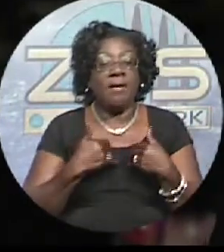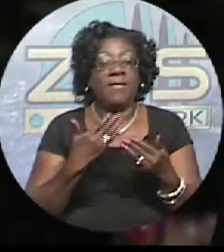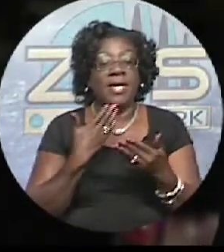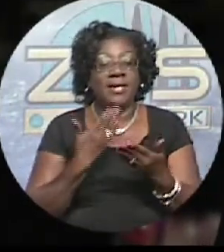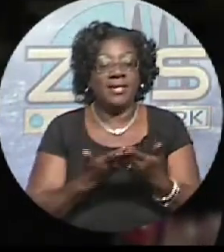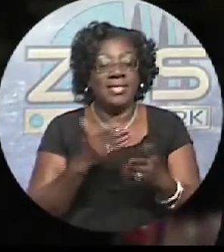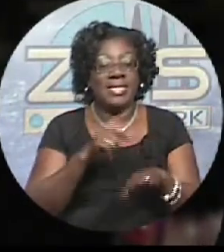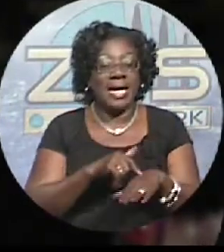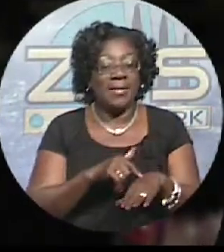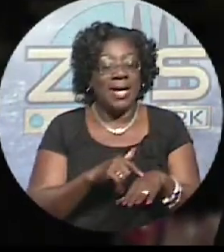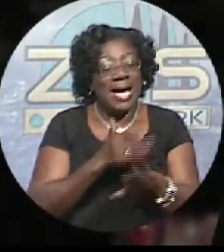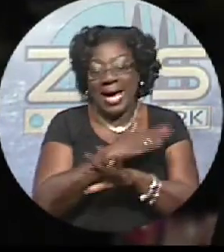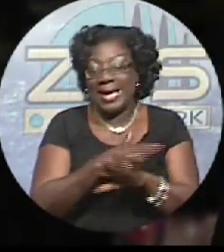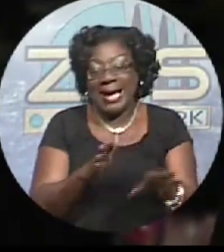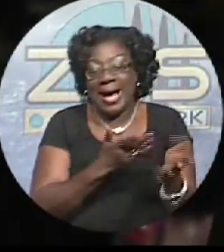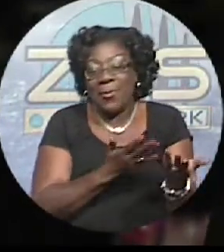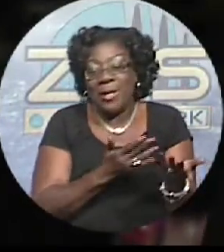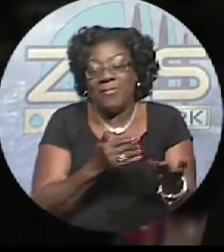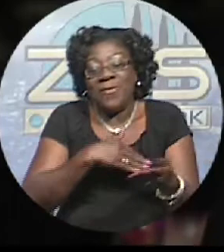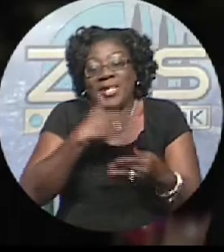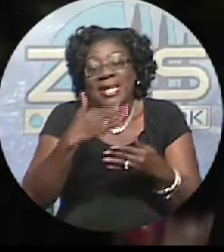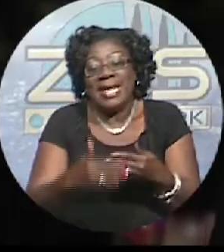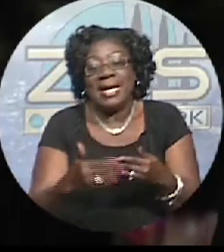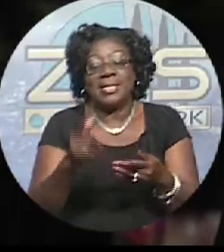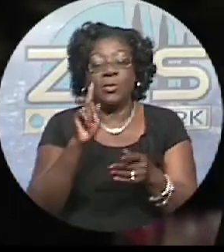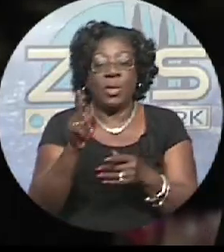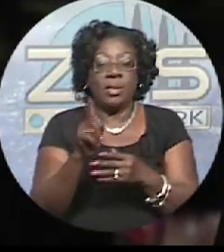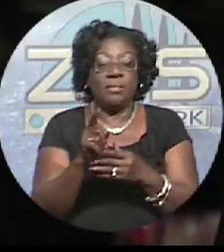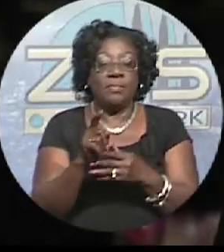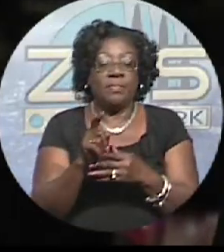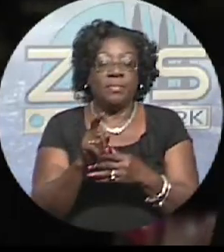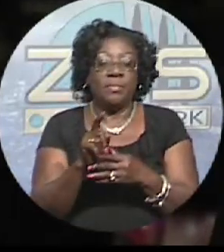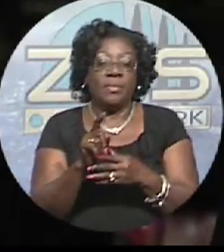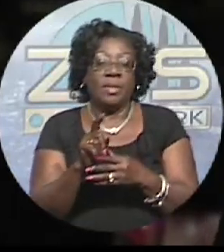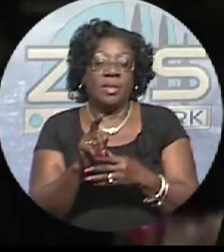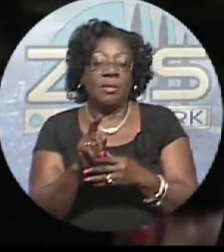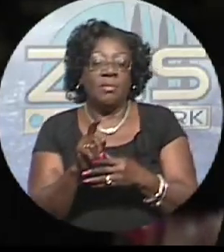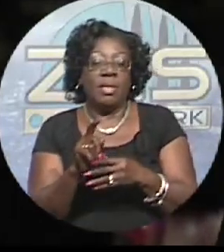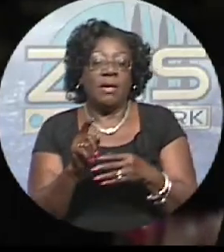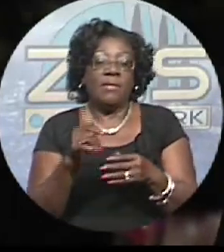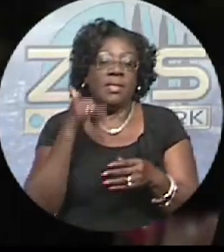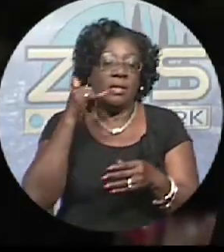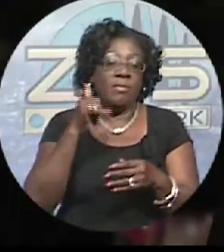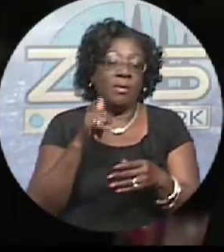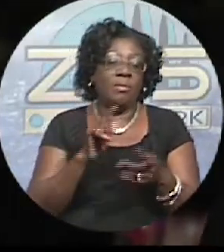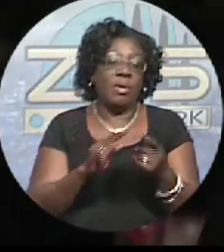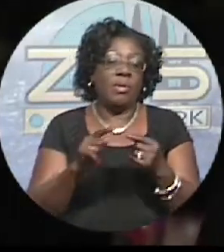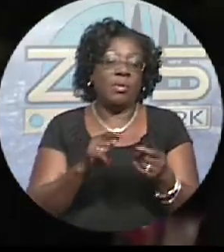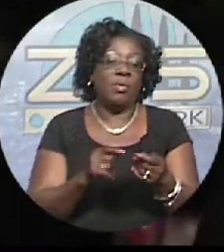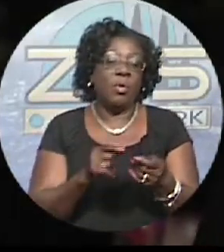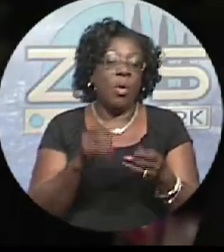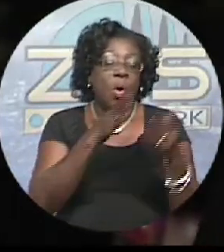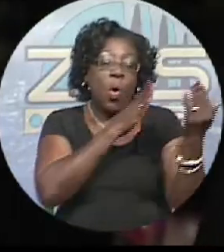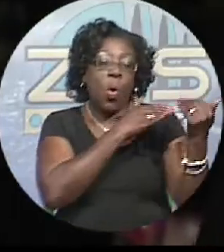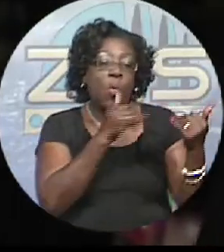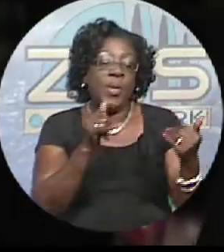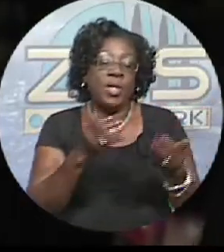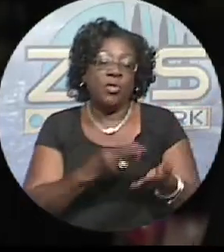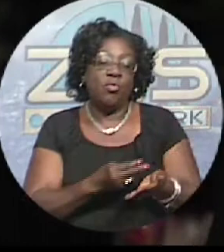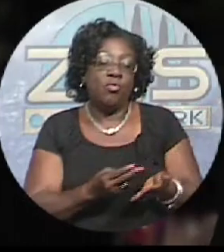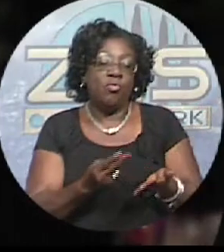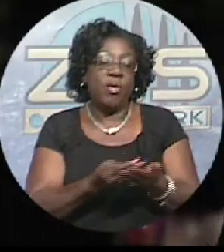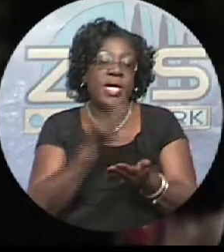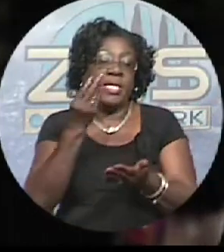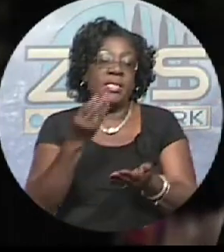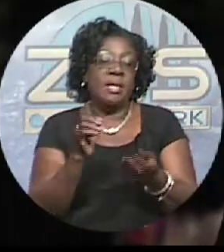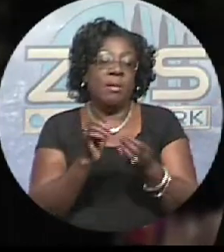one. We also have a fundraiser due next Sunday, a telethon, where we're hoping to raise a significant amount